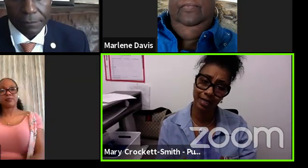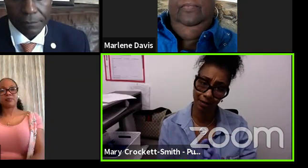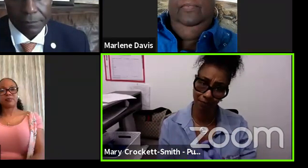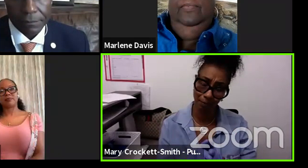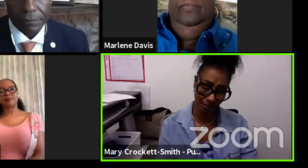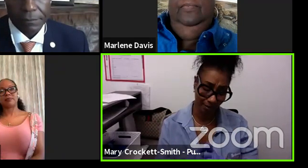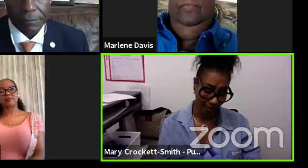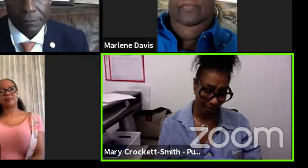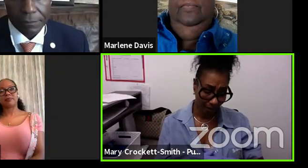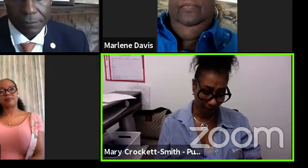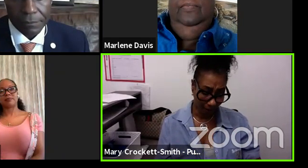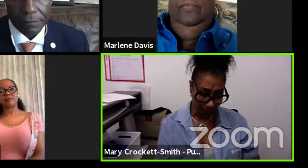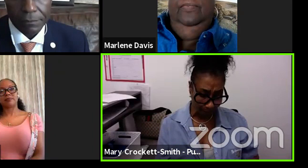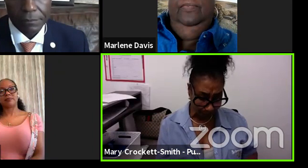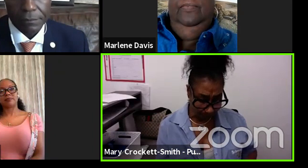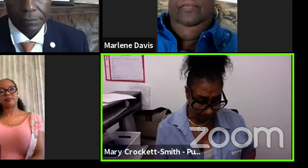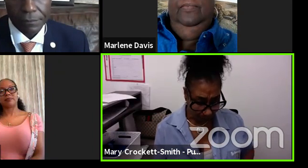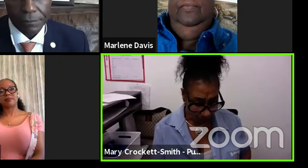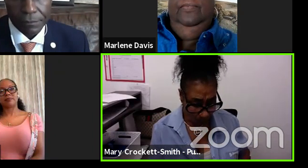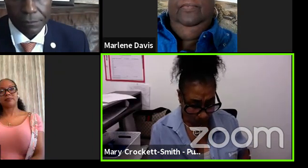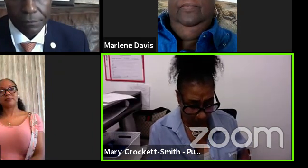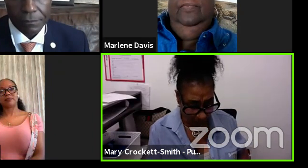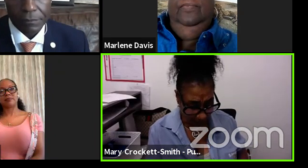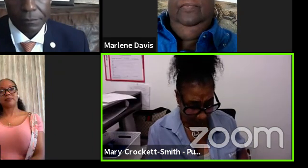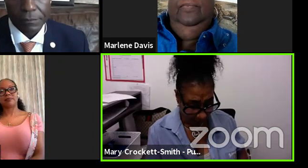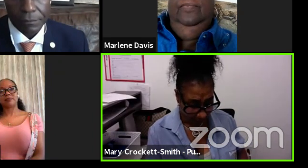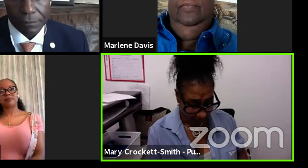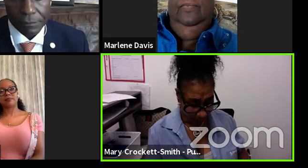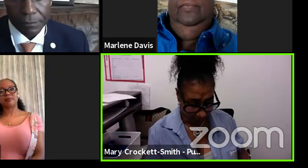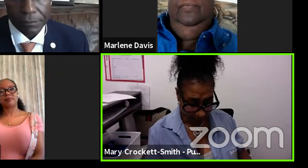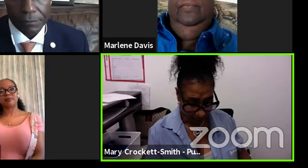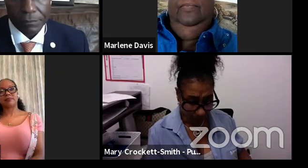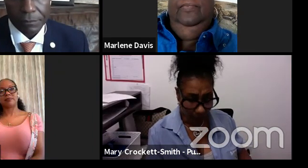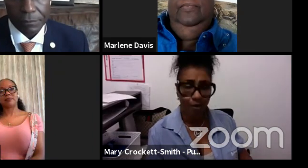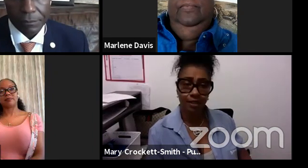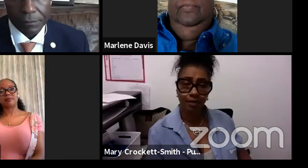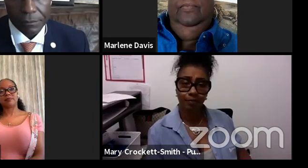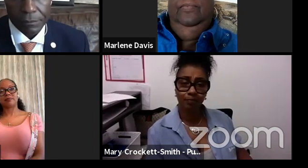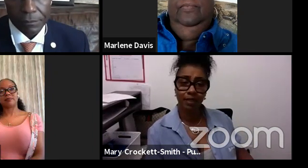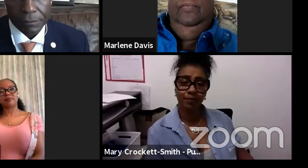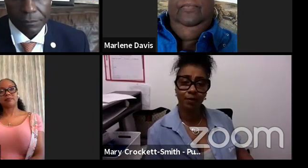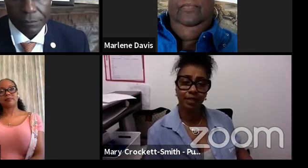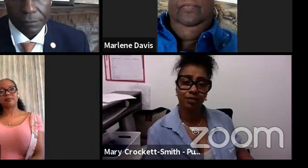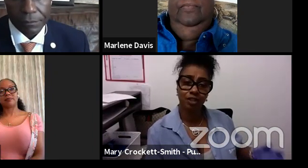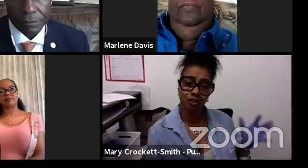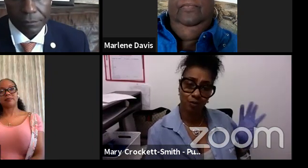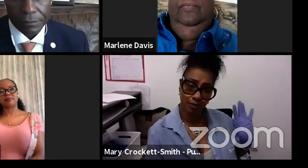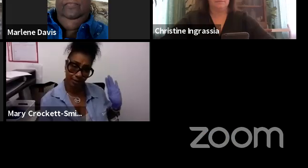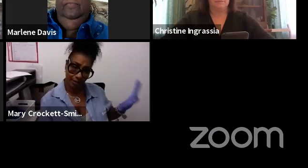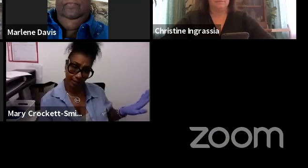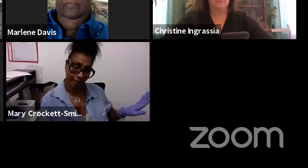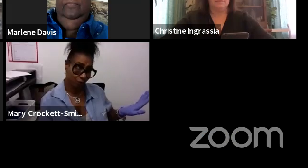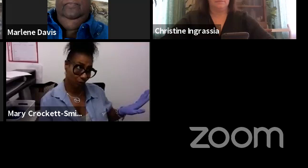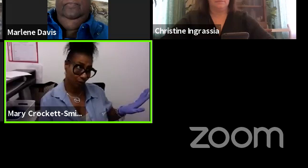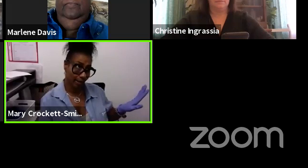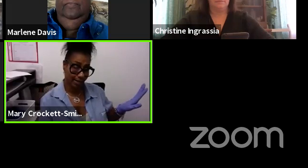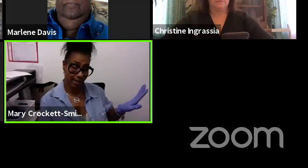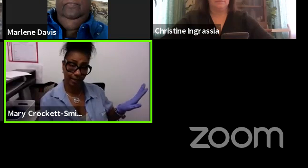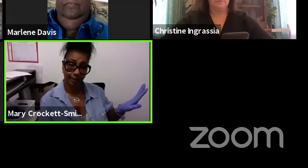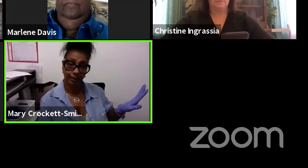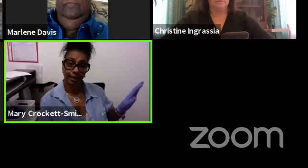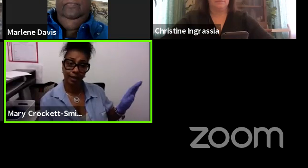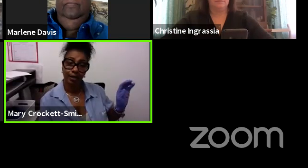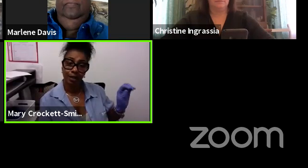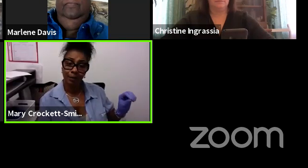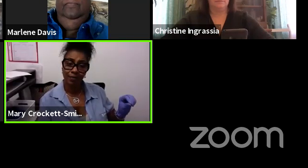if they were eating from it. Weekly, the cost could be for the additional